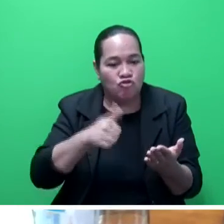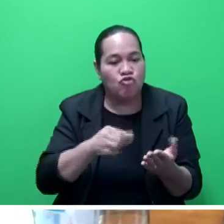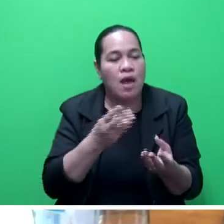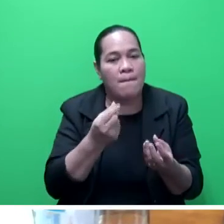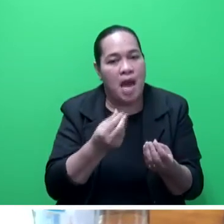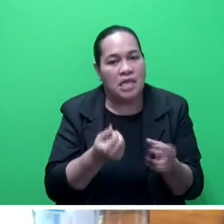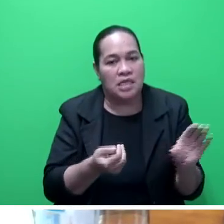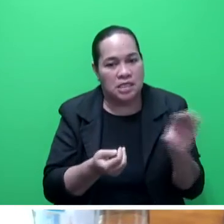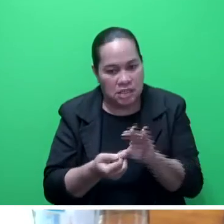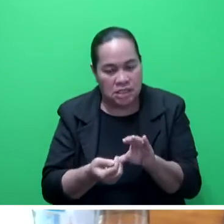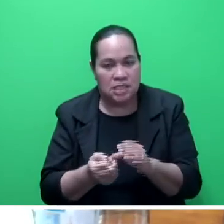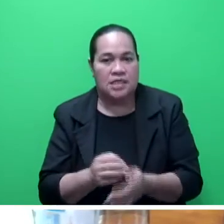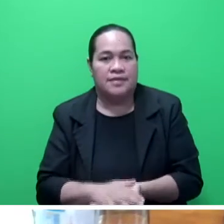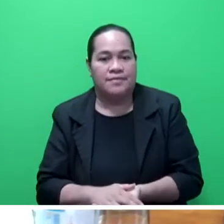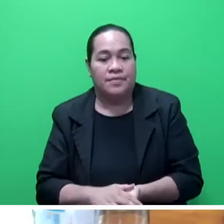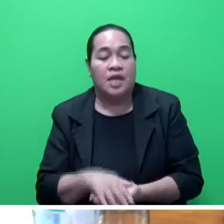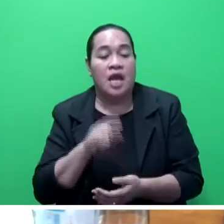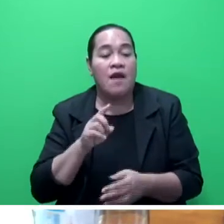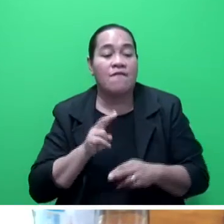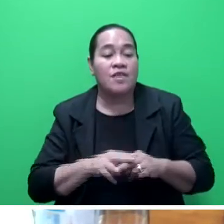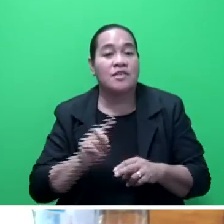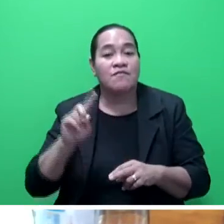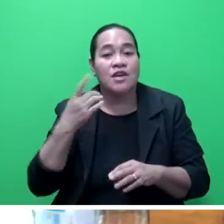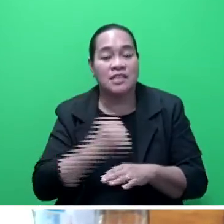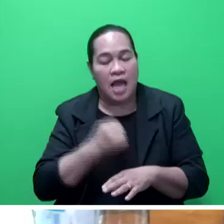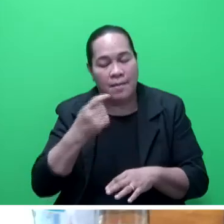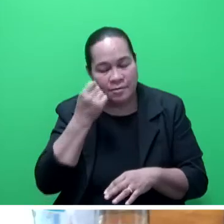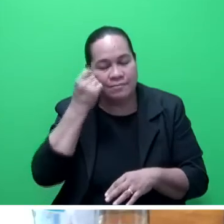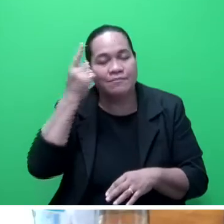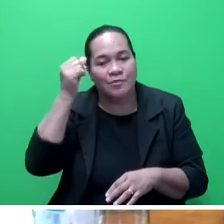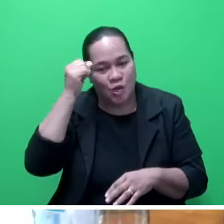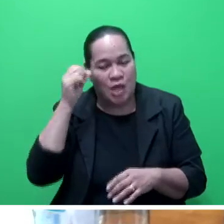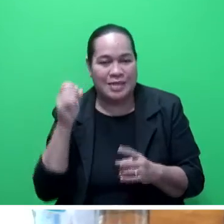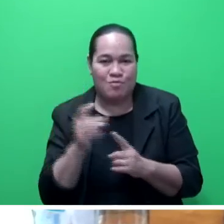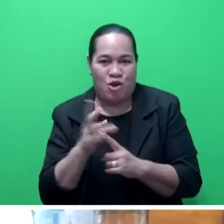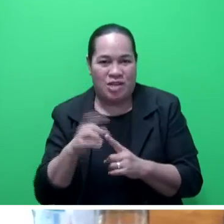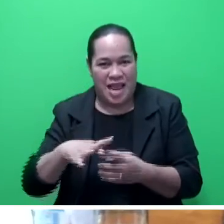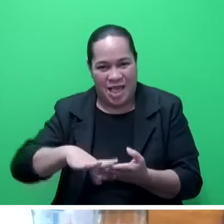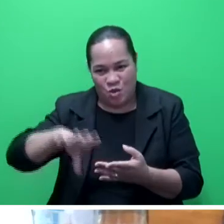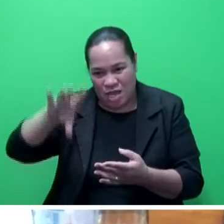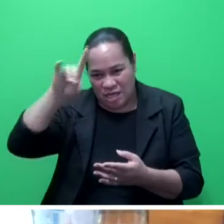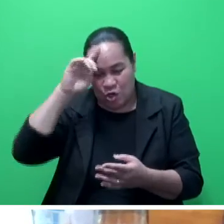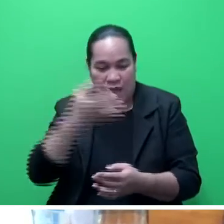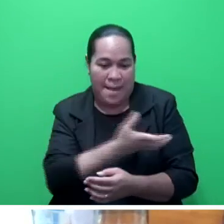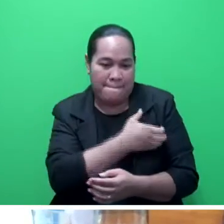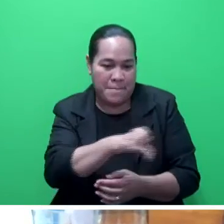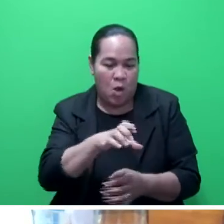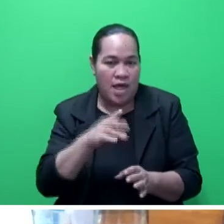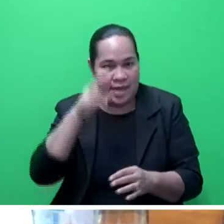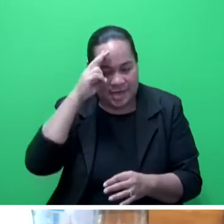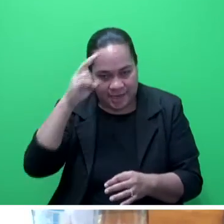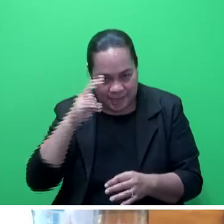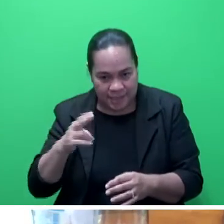grants. Mr. Speaker, sir, the Fiji First Government recognizes the importance of education in empowering our nation and for